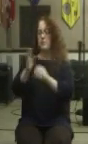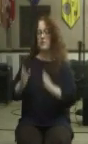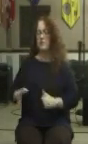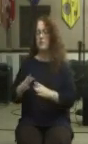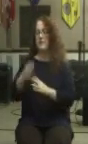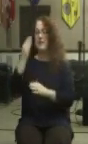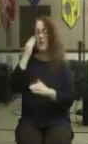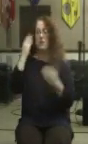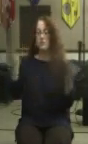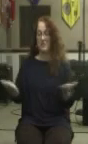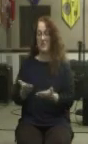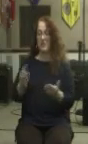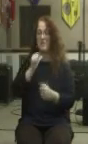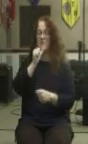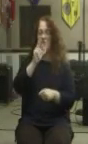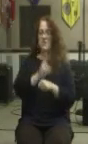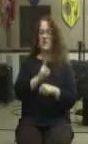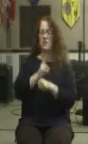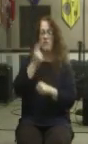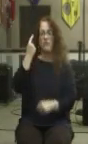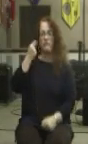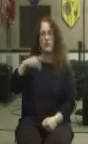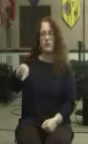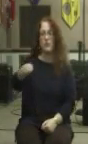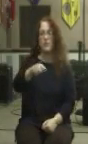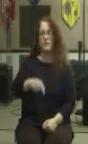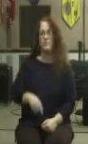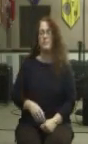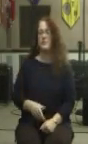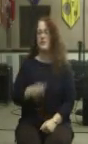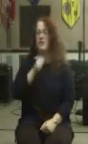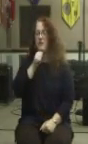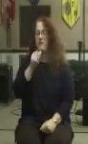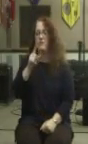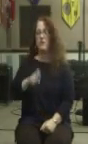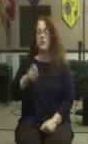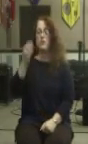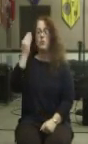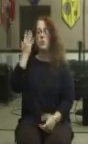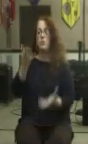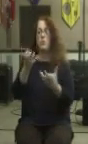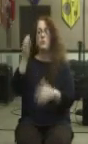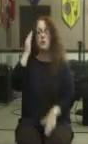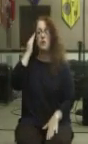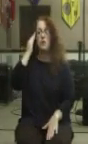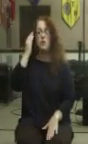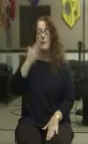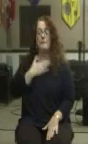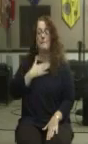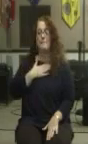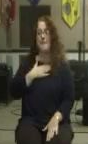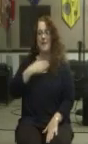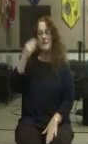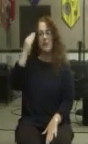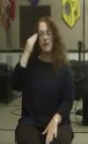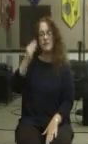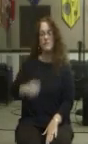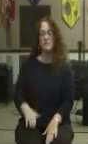That knowledge is here. But do you know, it's not useful for you unless you want to learn my